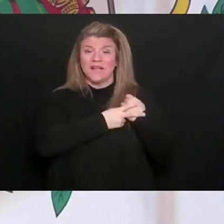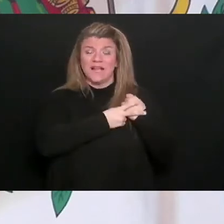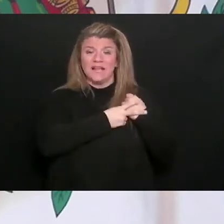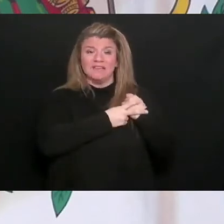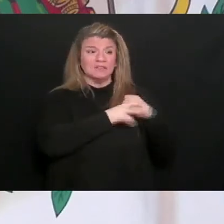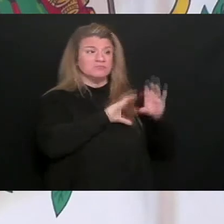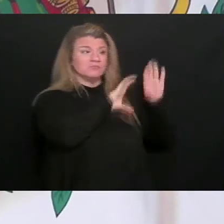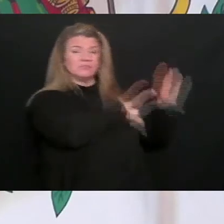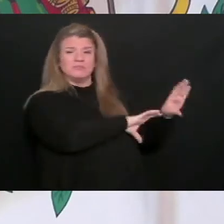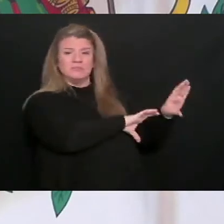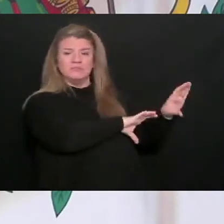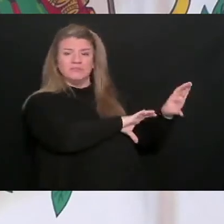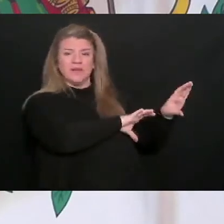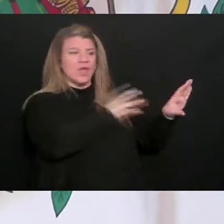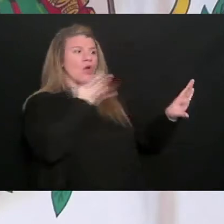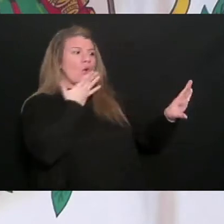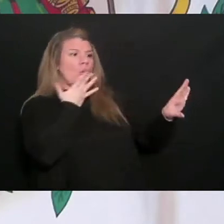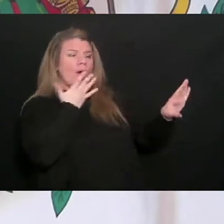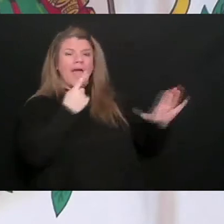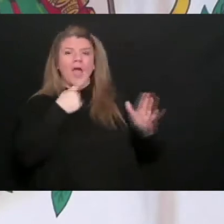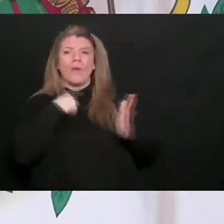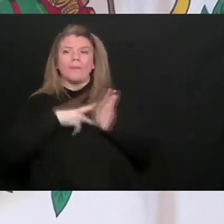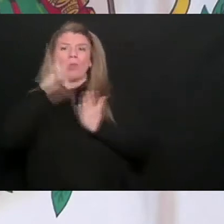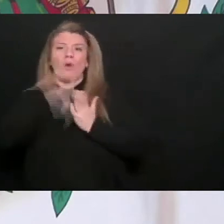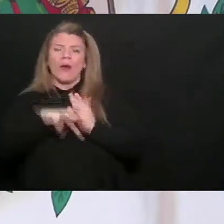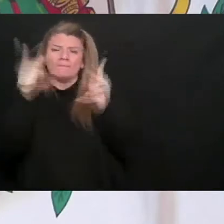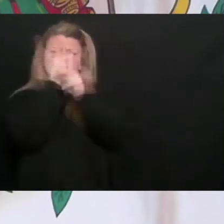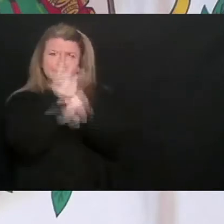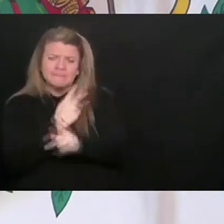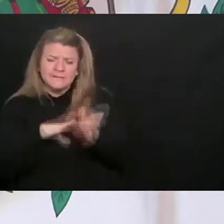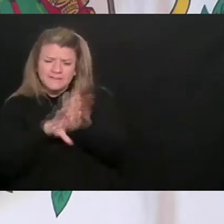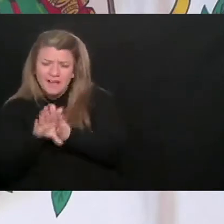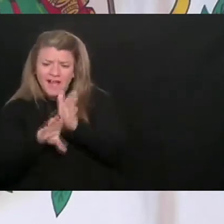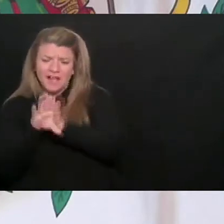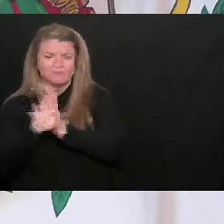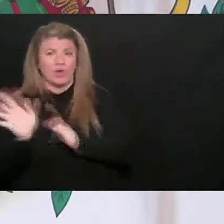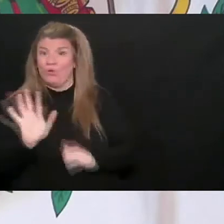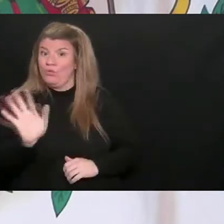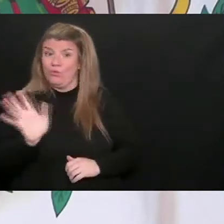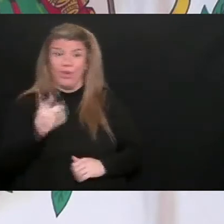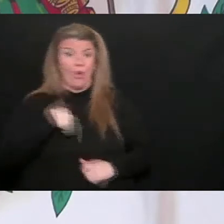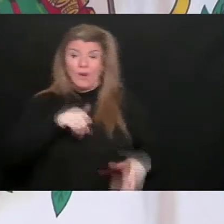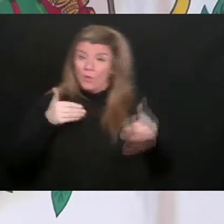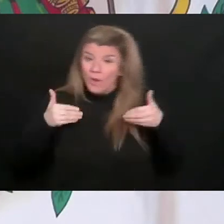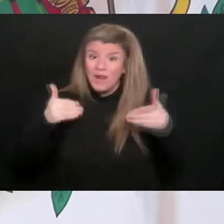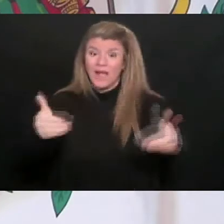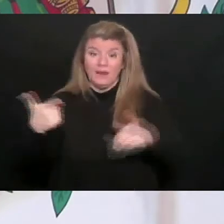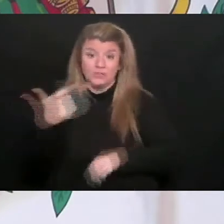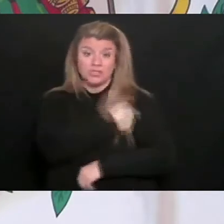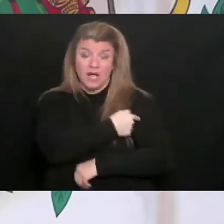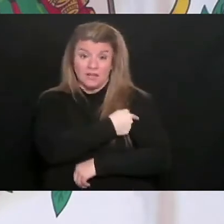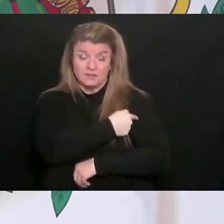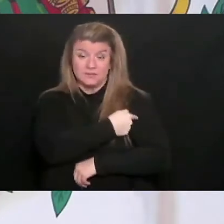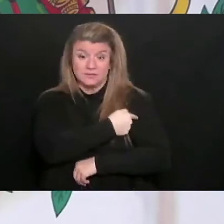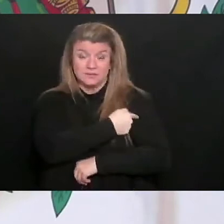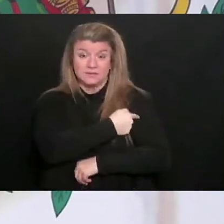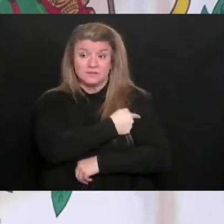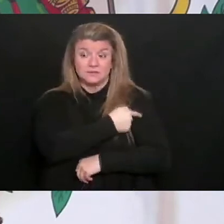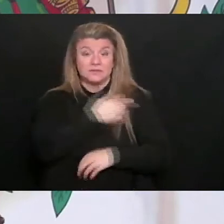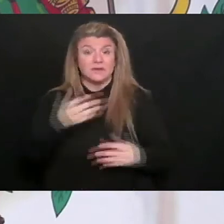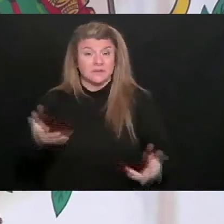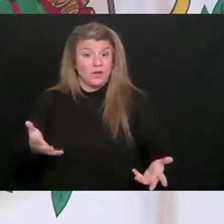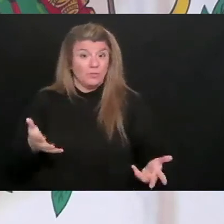to develop a program for a month and a half. We started putting shots in arms. Now, when we did that, if you're